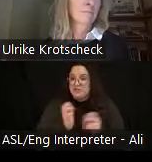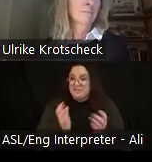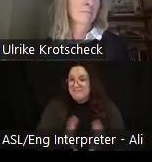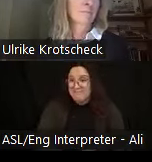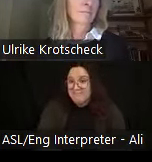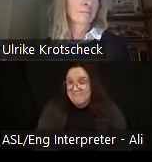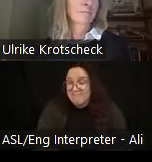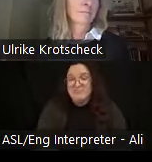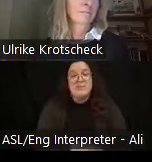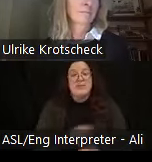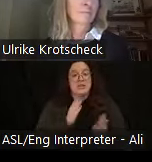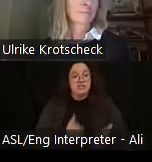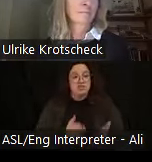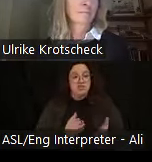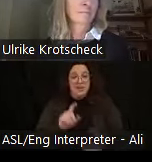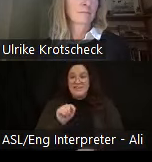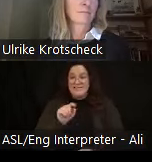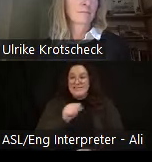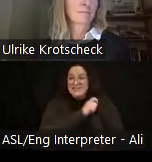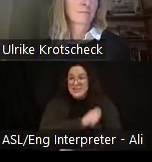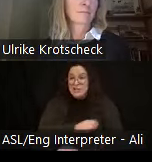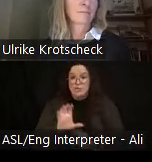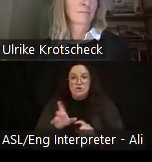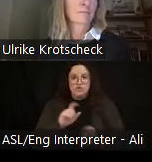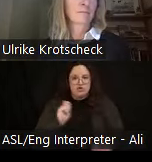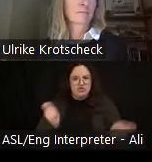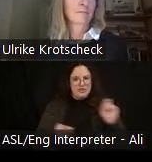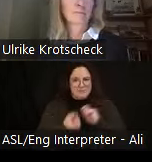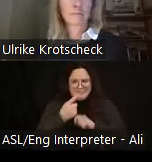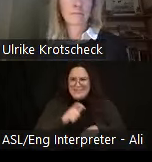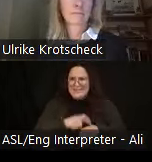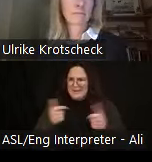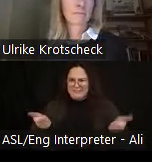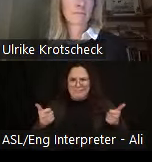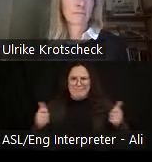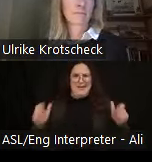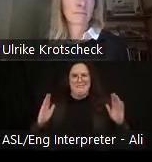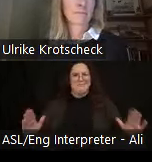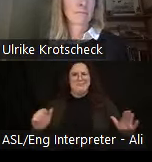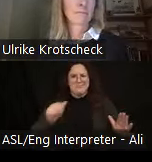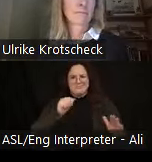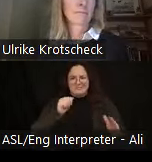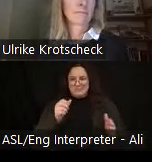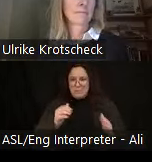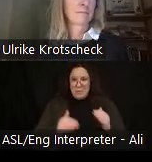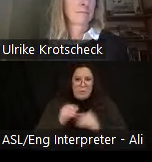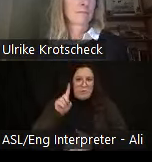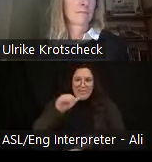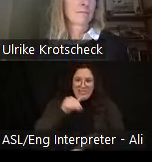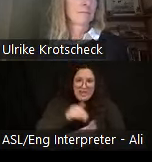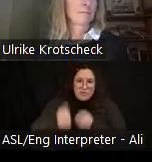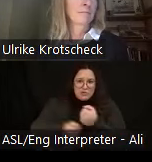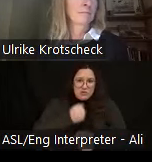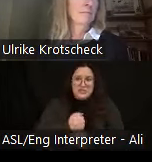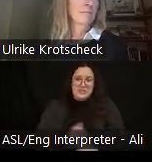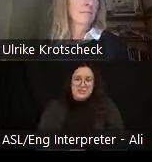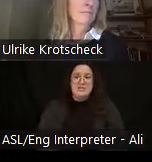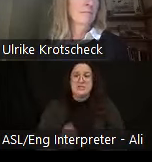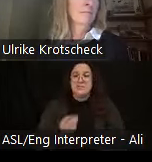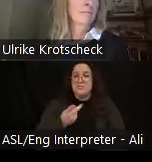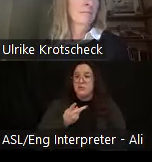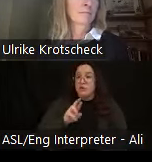that tattooing changed, but this is over a huge period of time. So we're talking well over 1,000 years between that